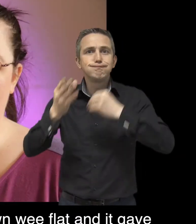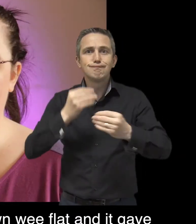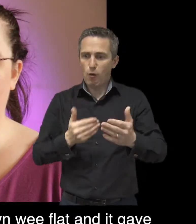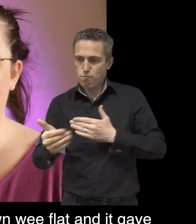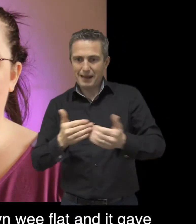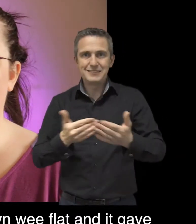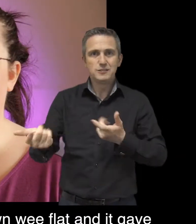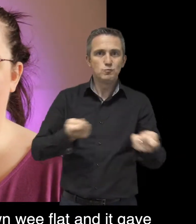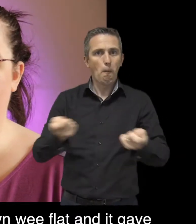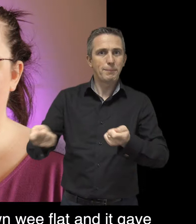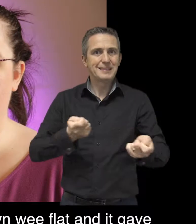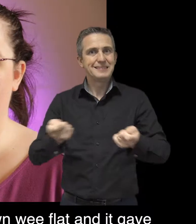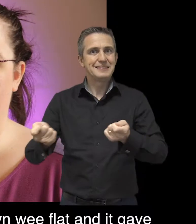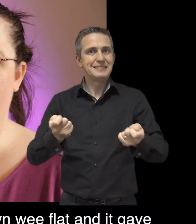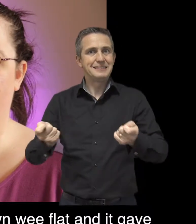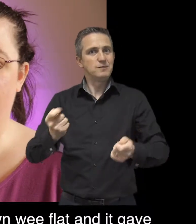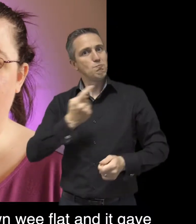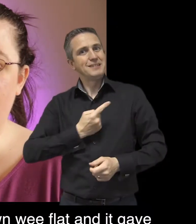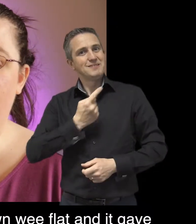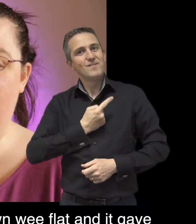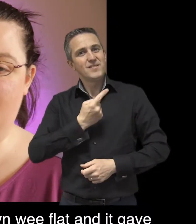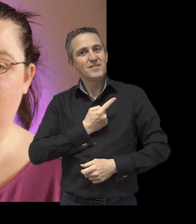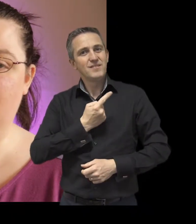of what it would be like to live